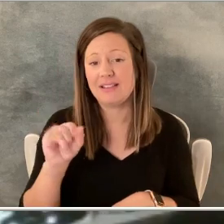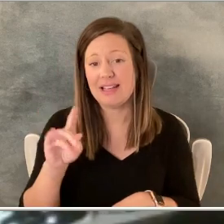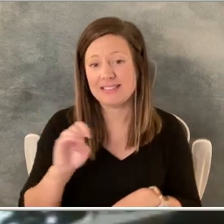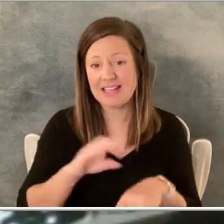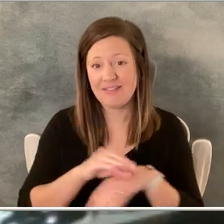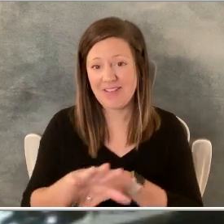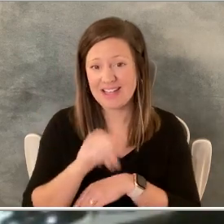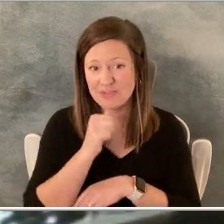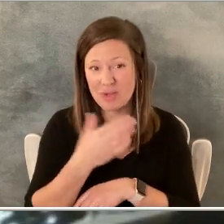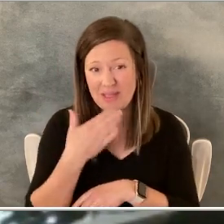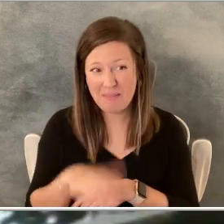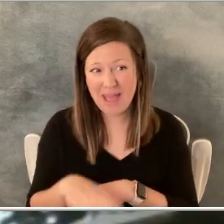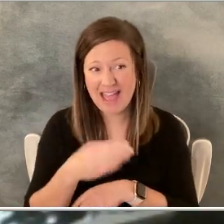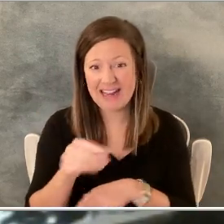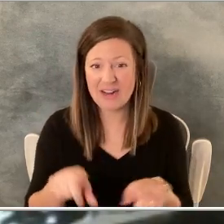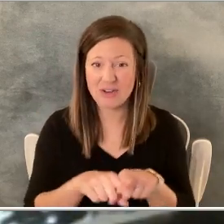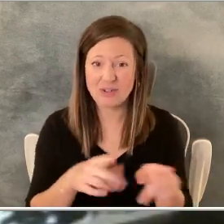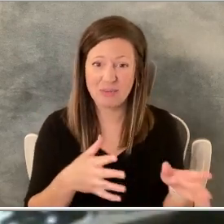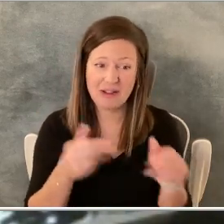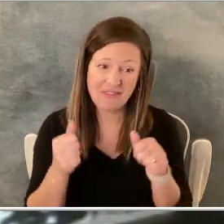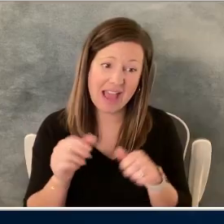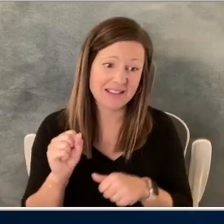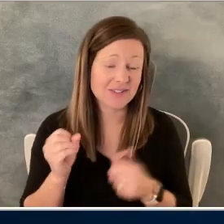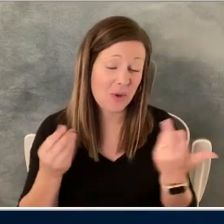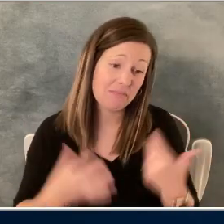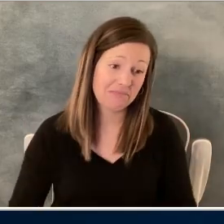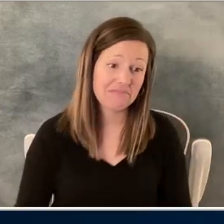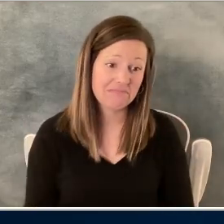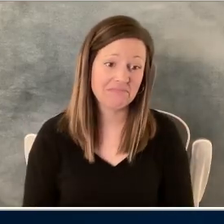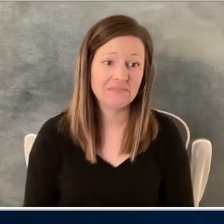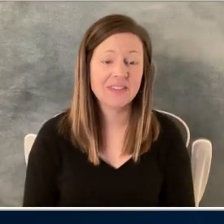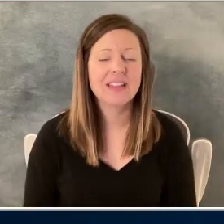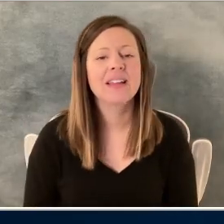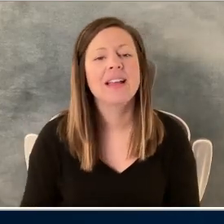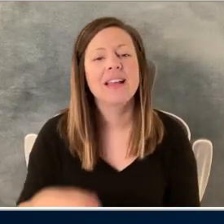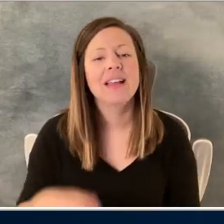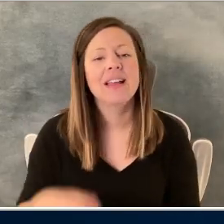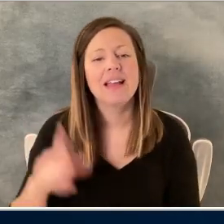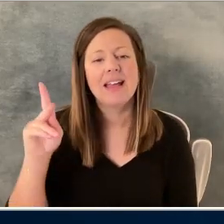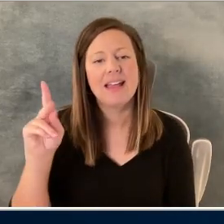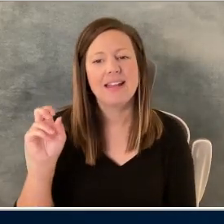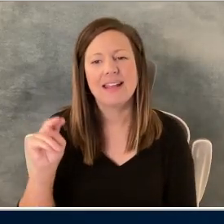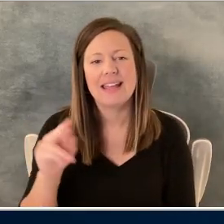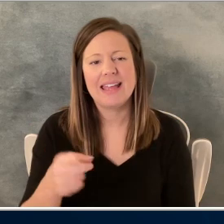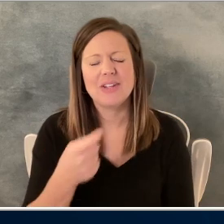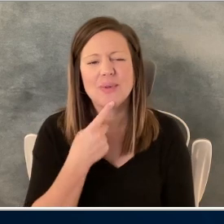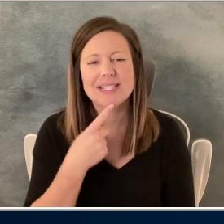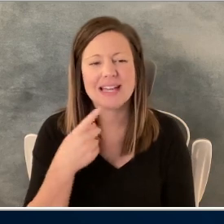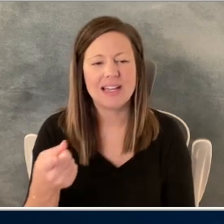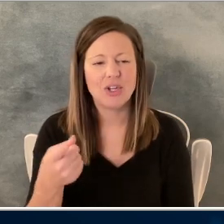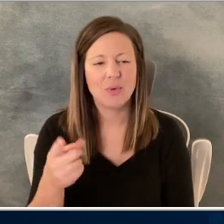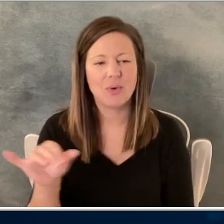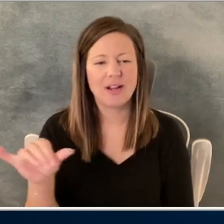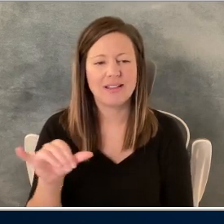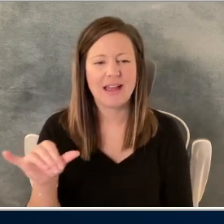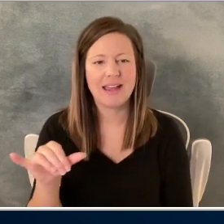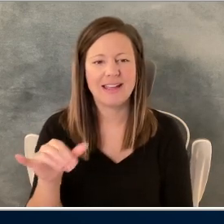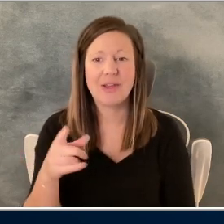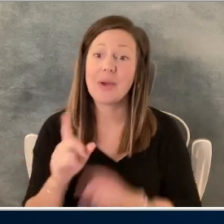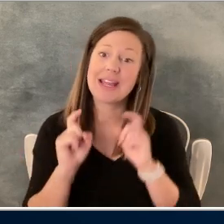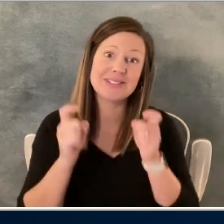pretty fast. So, yeah. Ken, you told us that you felt like you were contributing to science in a way. How